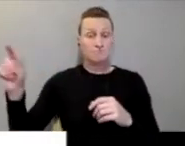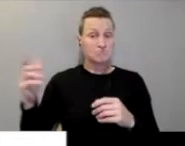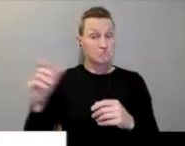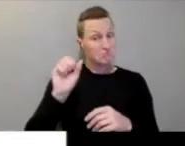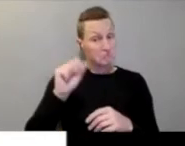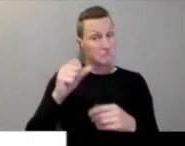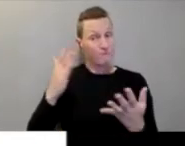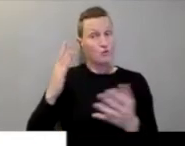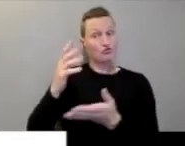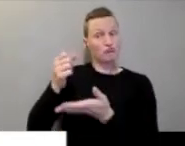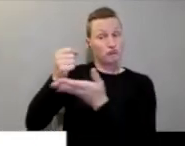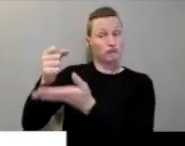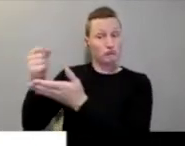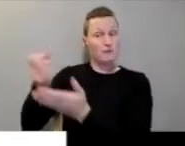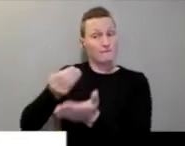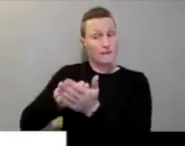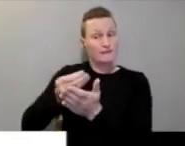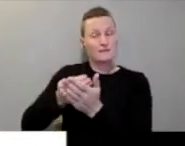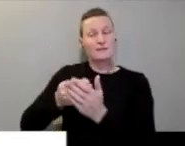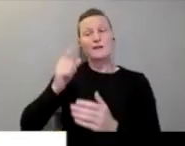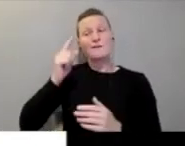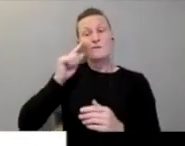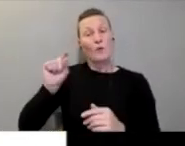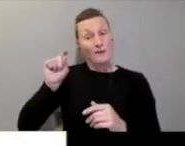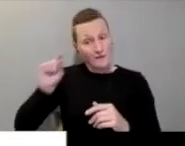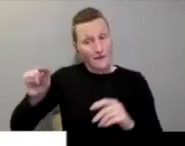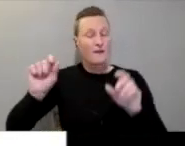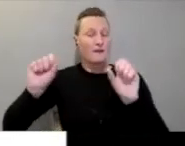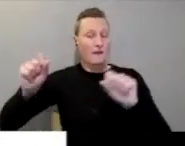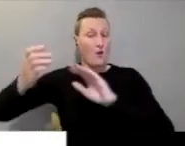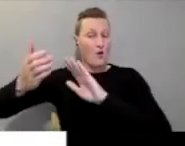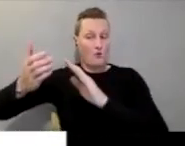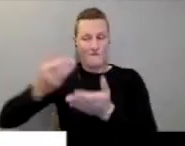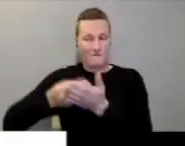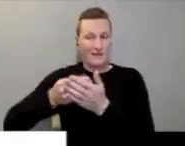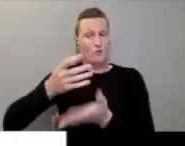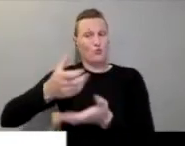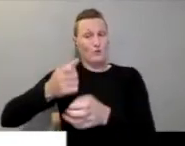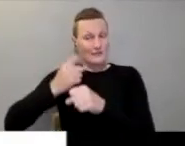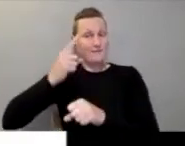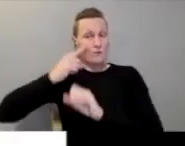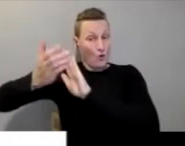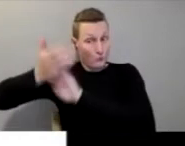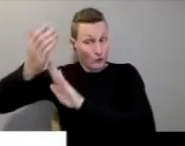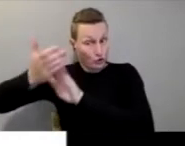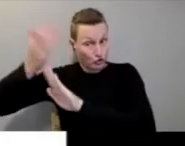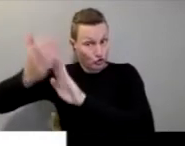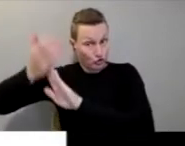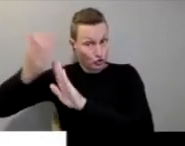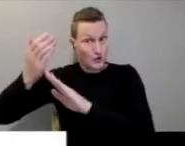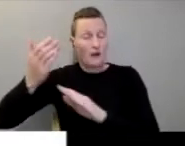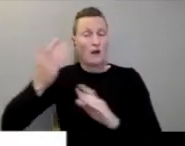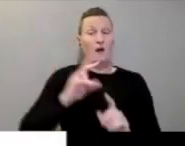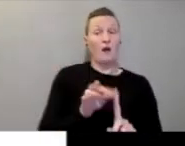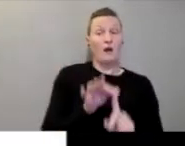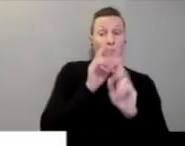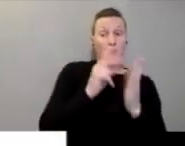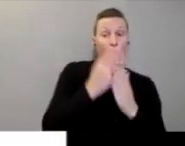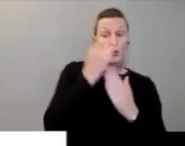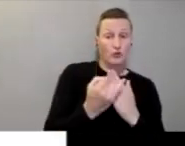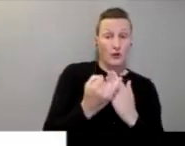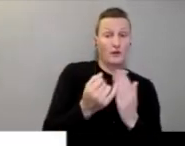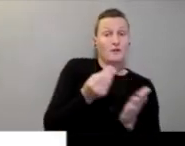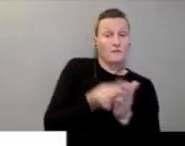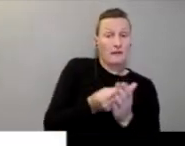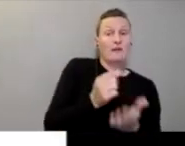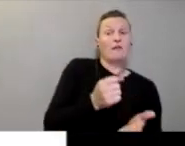their operating. They are eligible to put applications in. So, you know, if it was up to me, I would